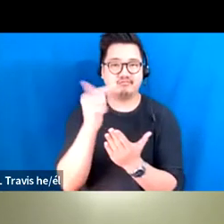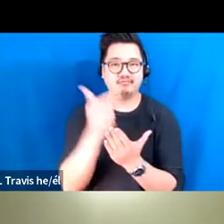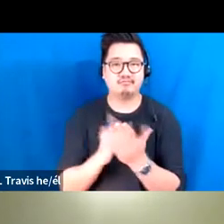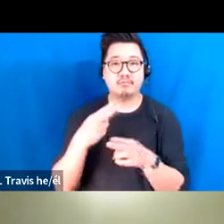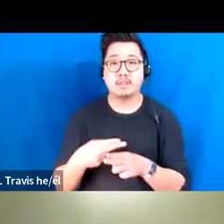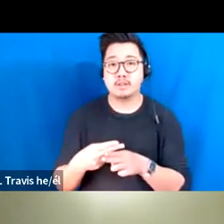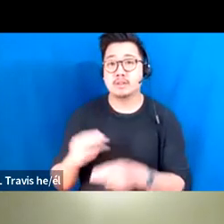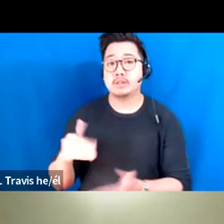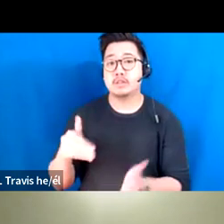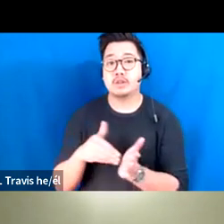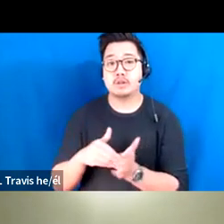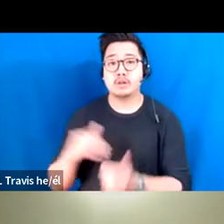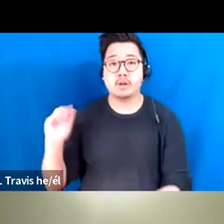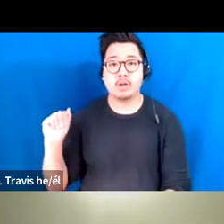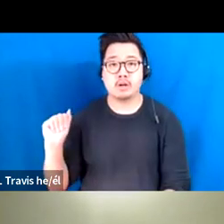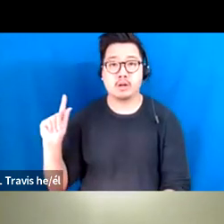alkins